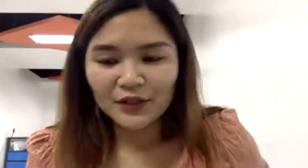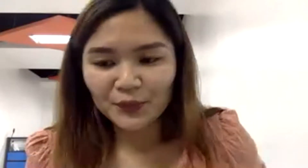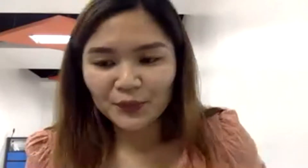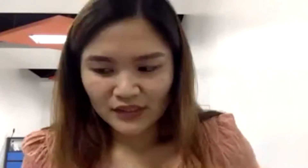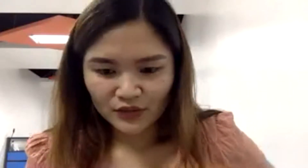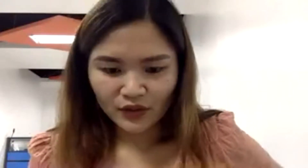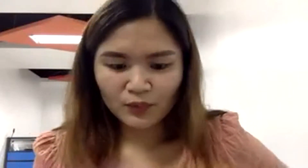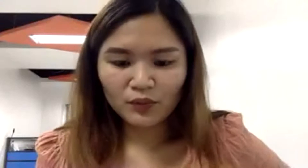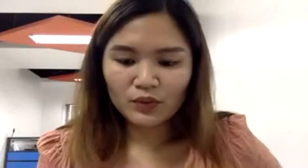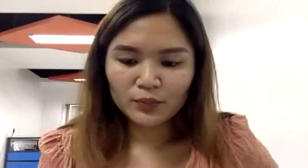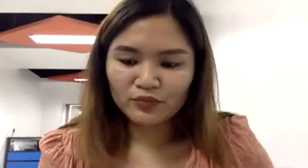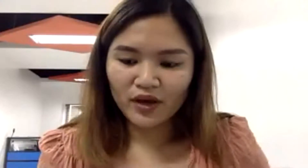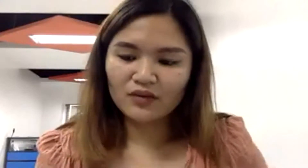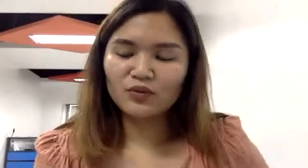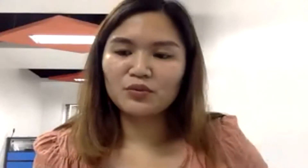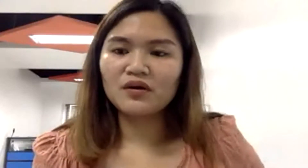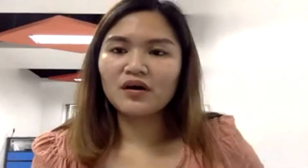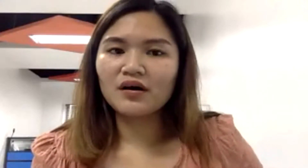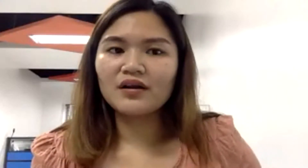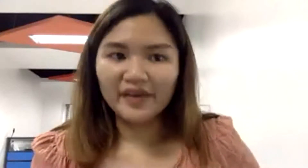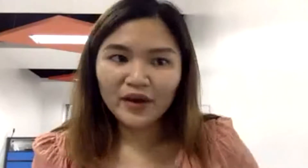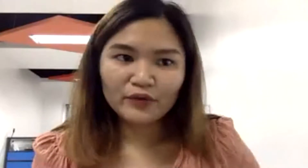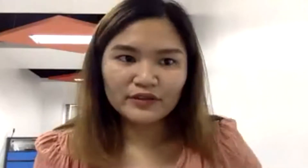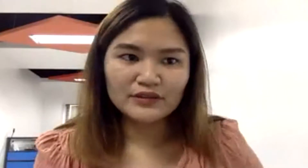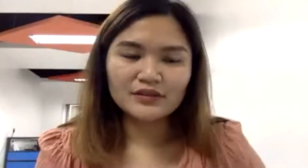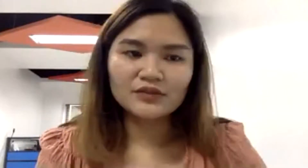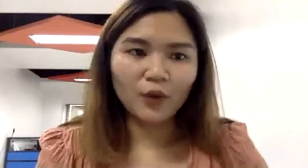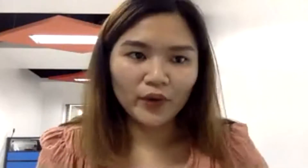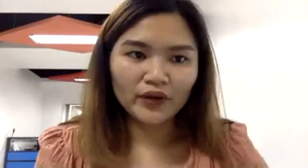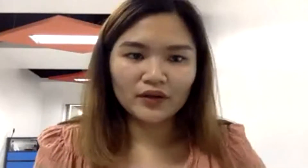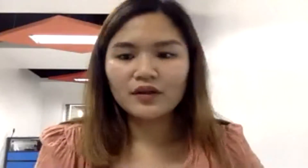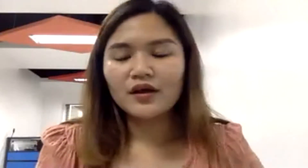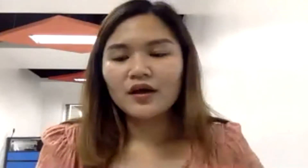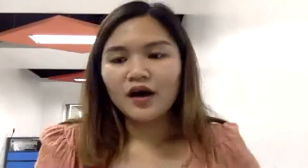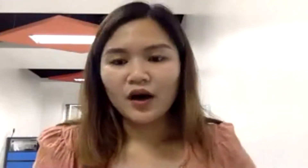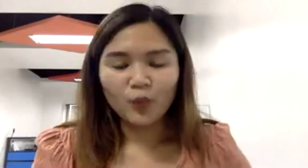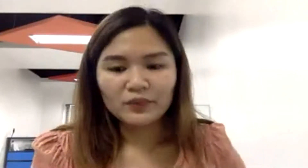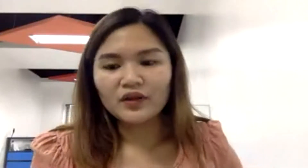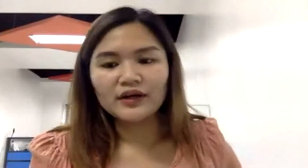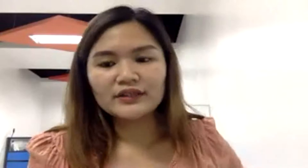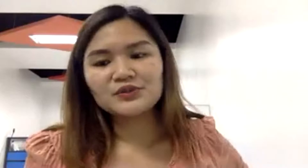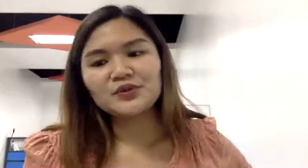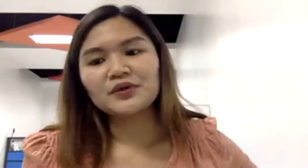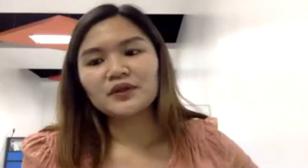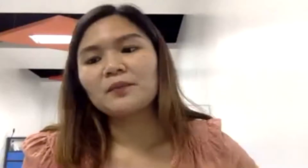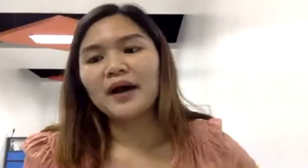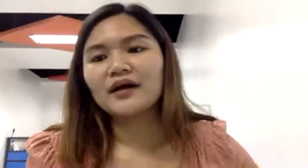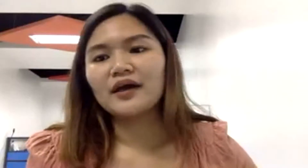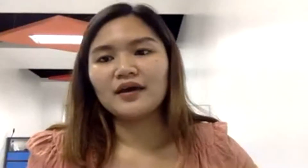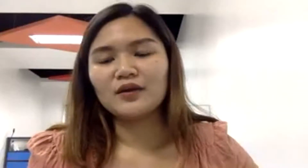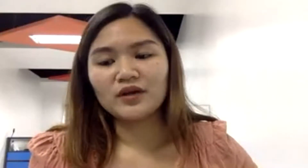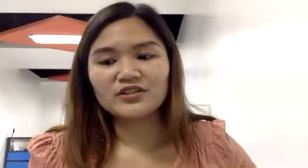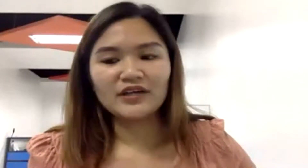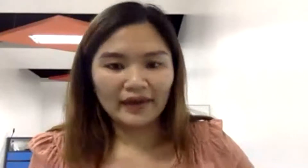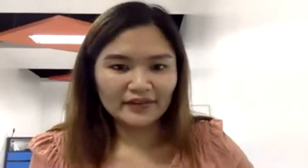ng presentation. Anyway, we will provide you the link of this recorded webinar so you can go back